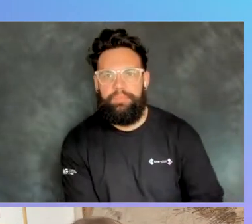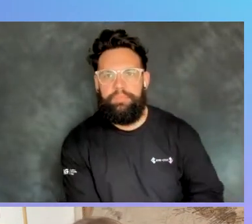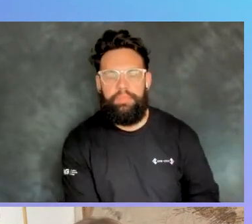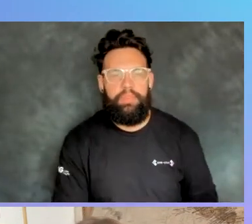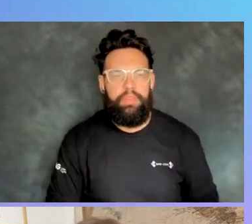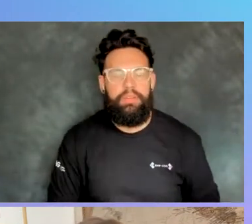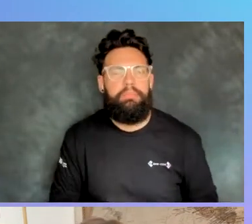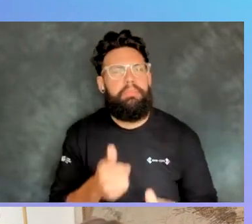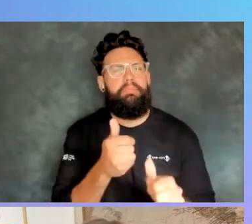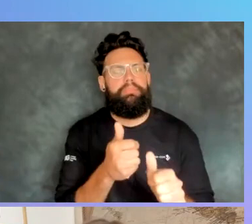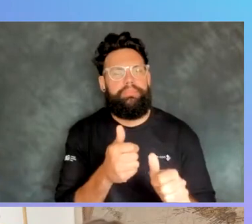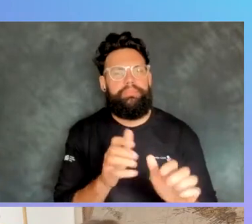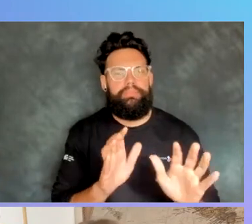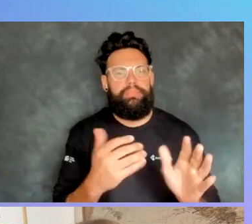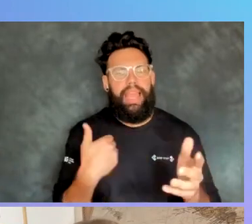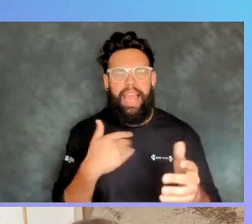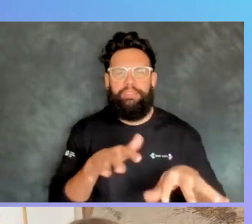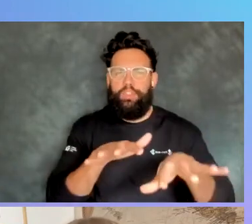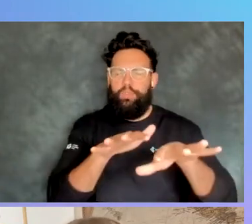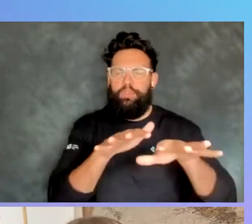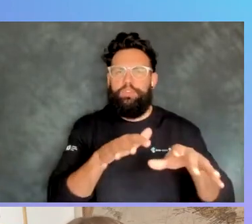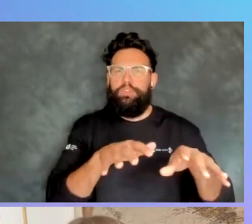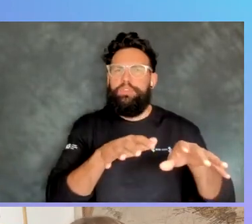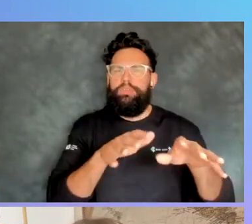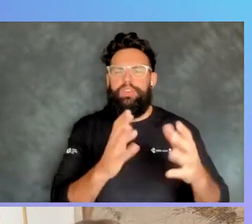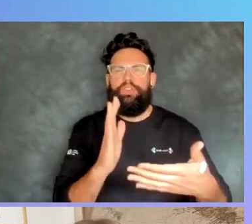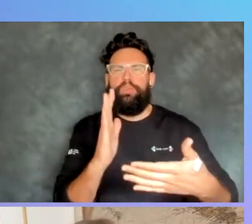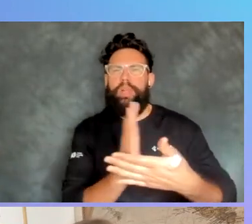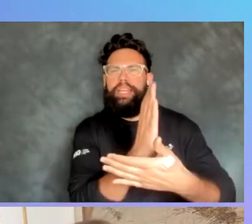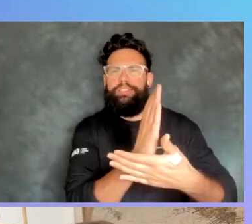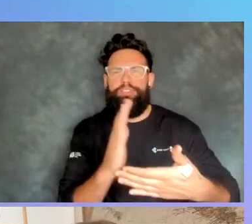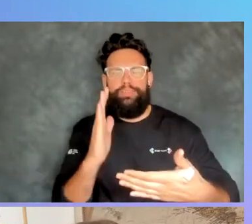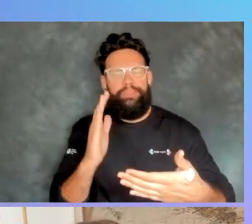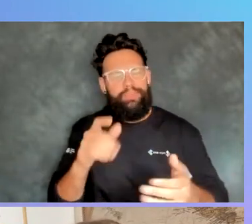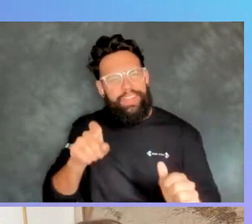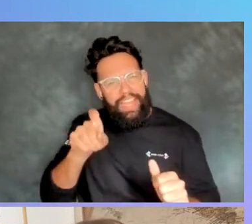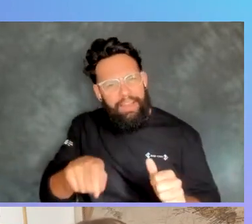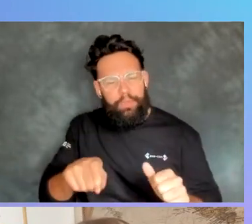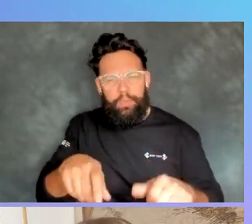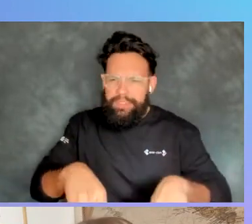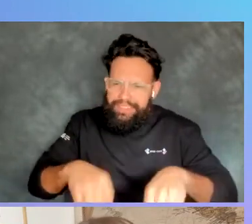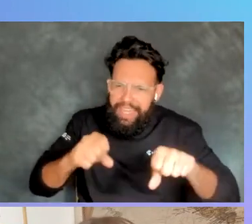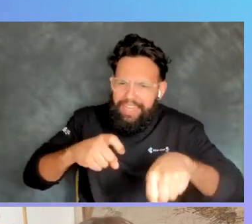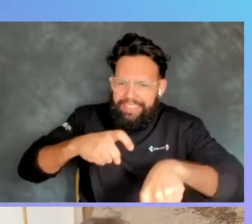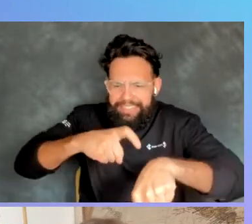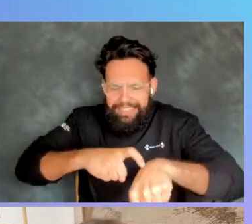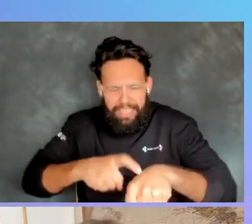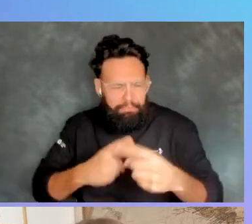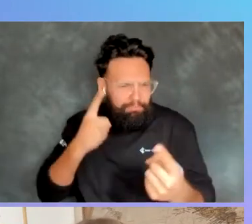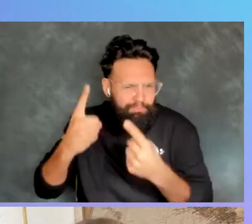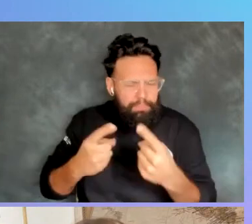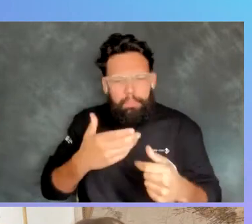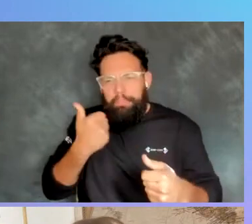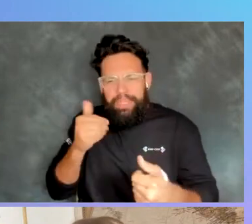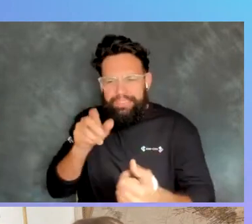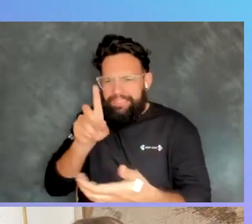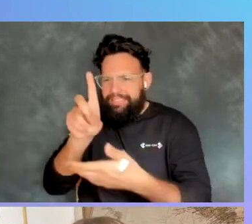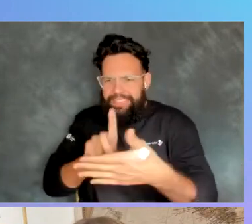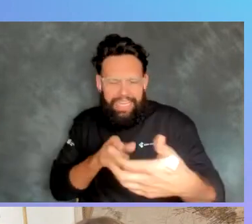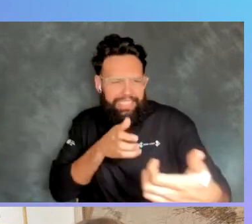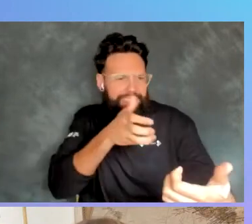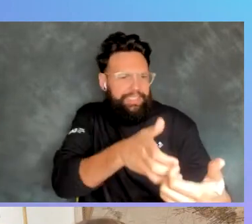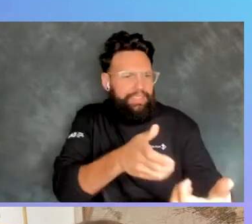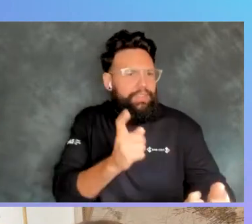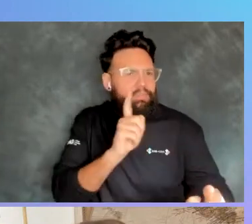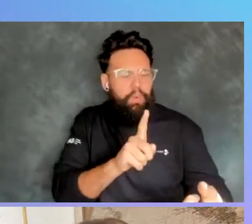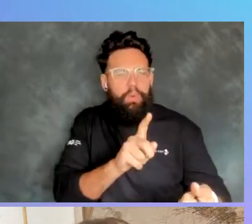different. But really, you need to take time to thoughtfully design for touch. I went to art school and